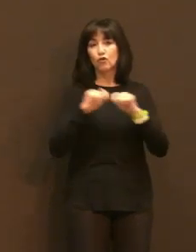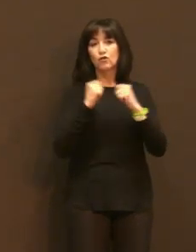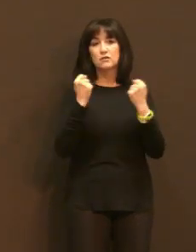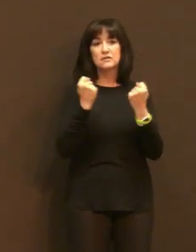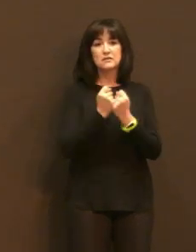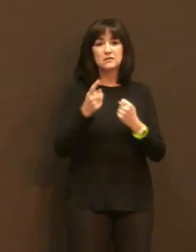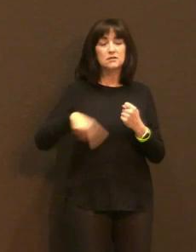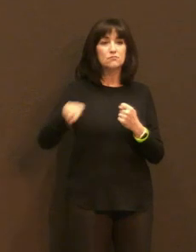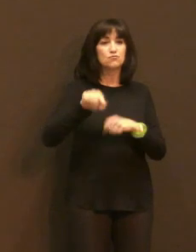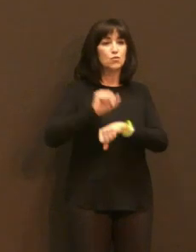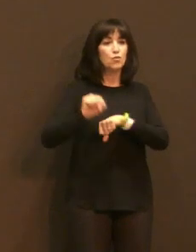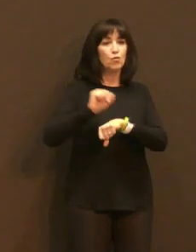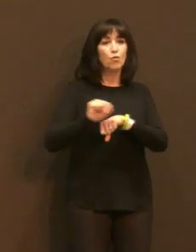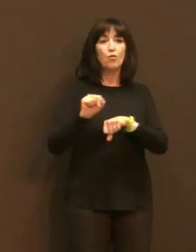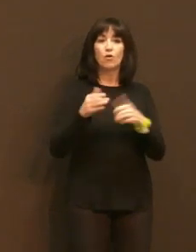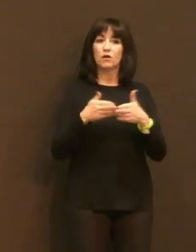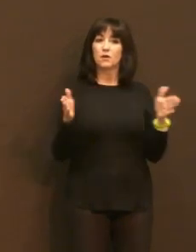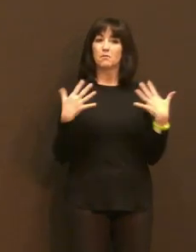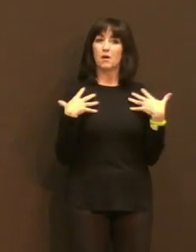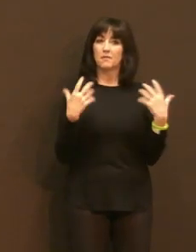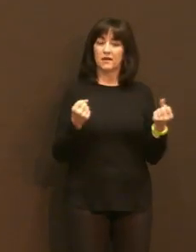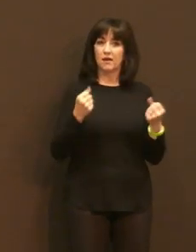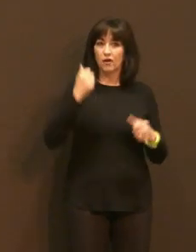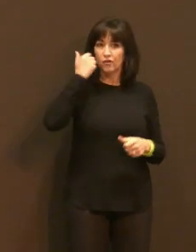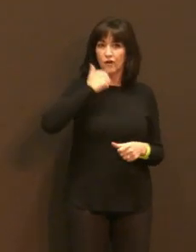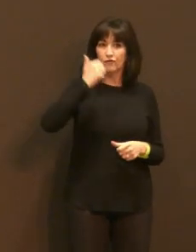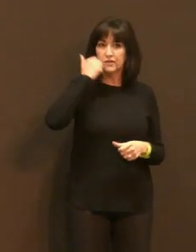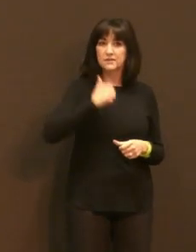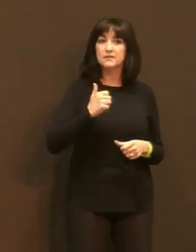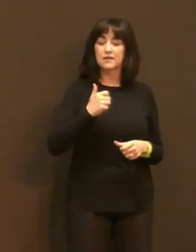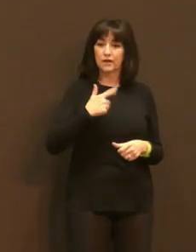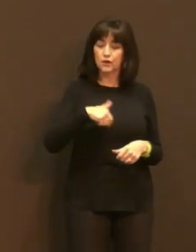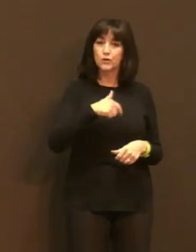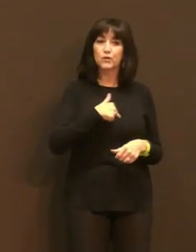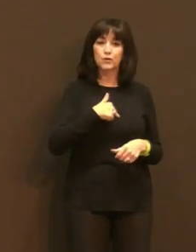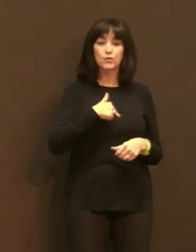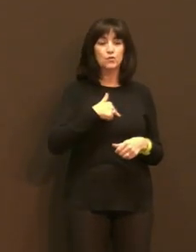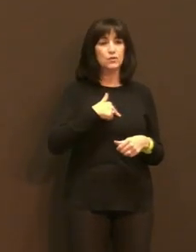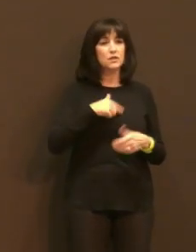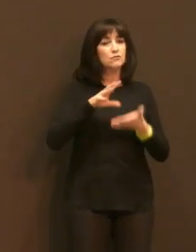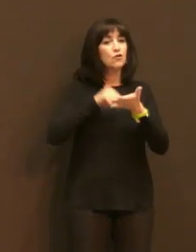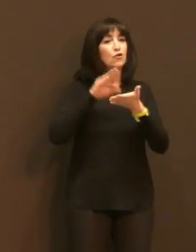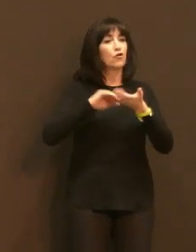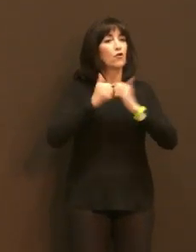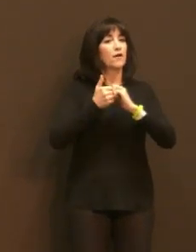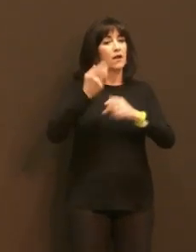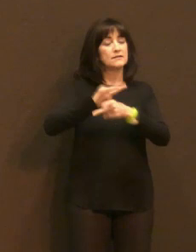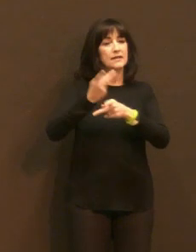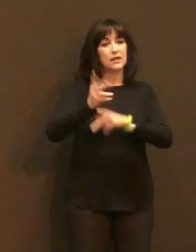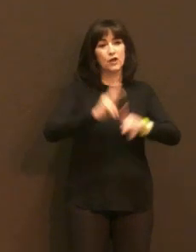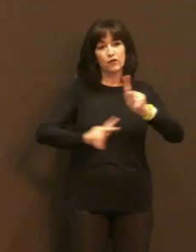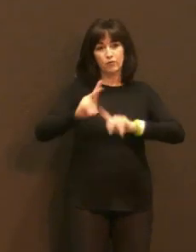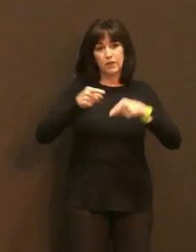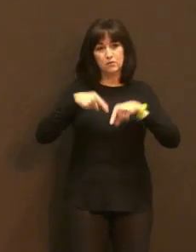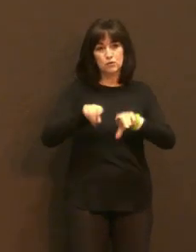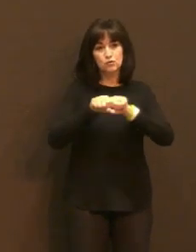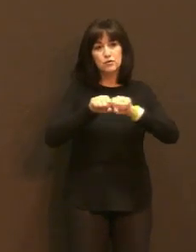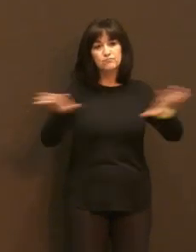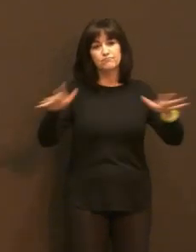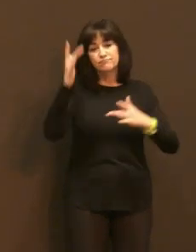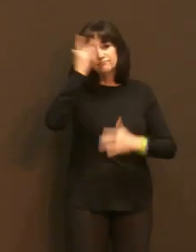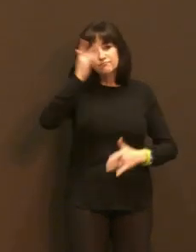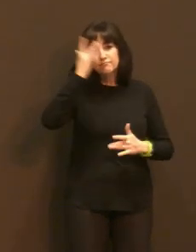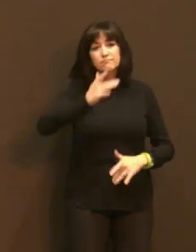each and every day as we respond to this terrible epidemic. And A.J. Schall, who's the director of the